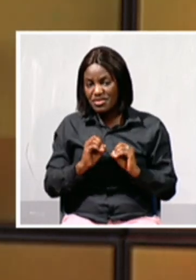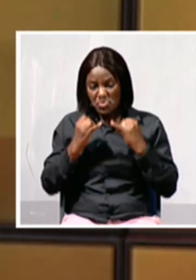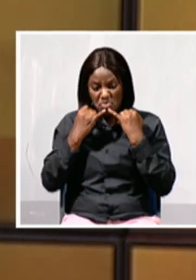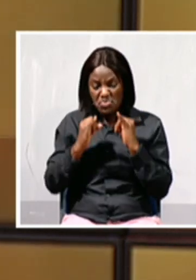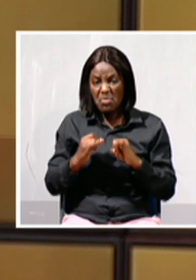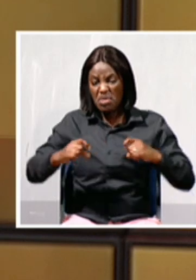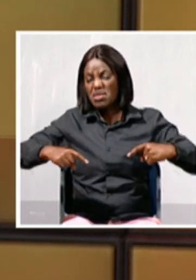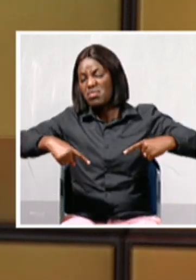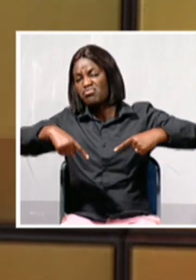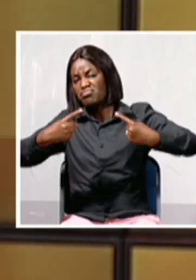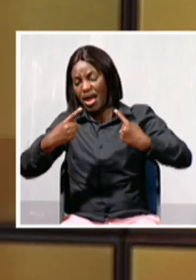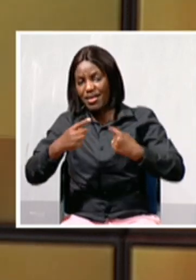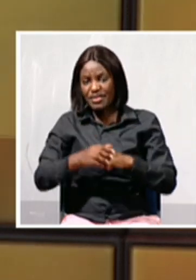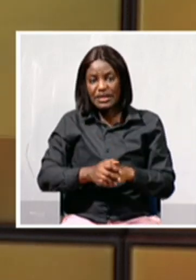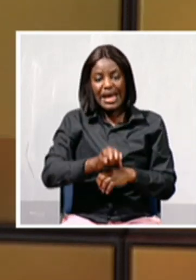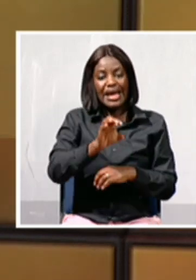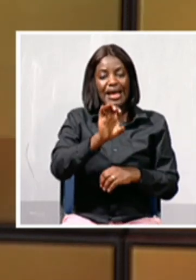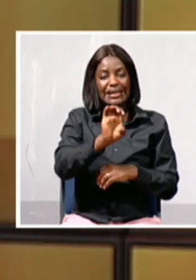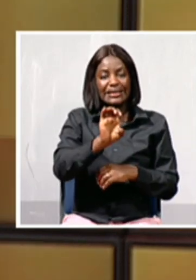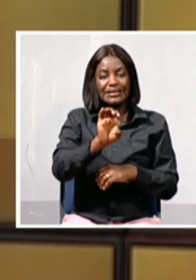you take your objection to the electoral tribunal,